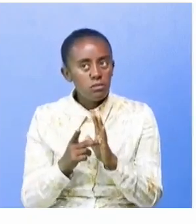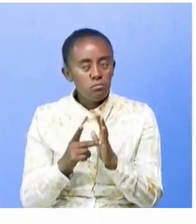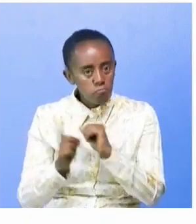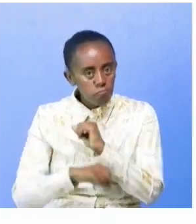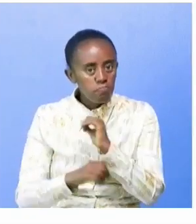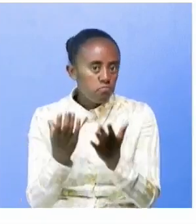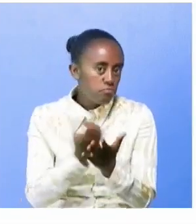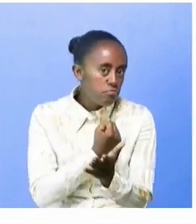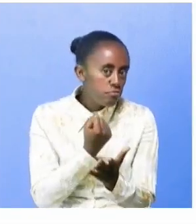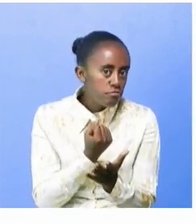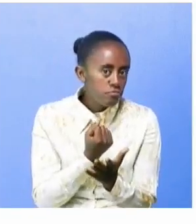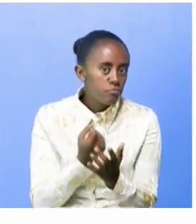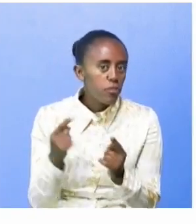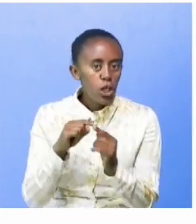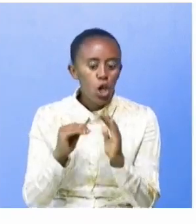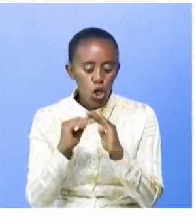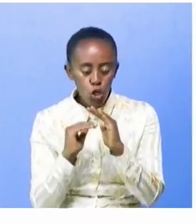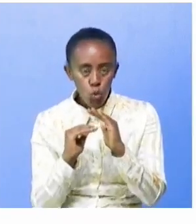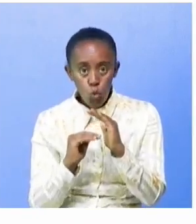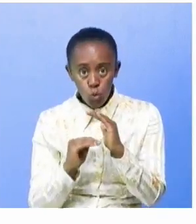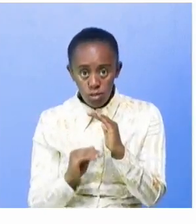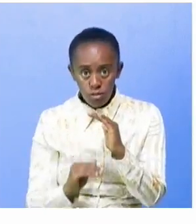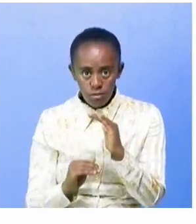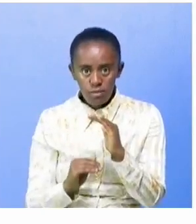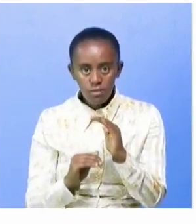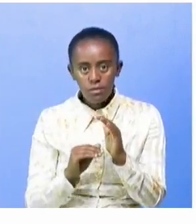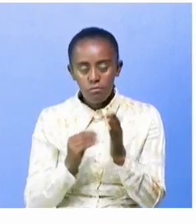Take action to reduce